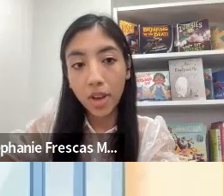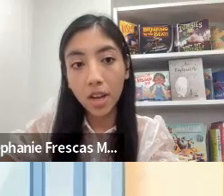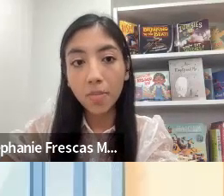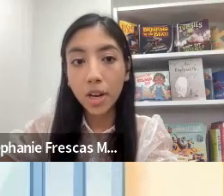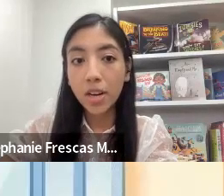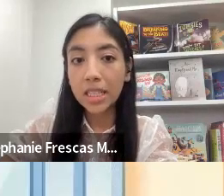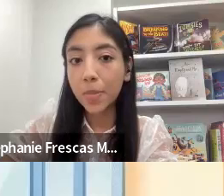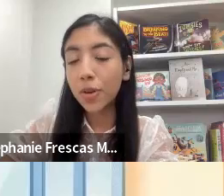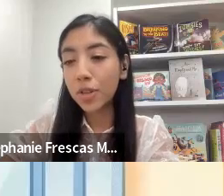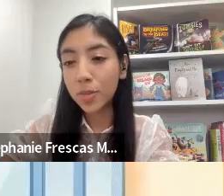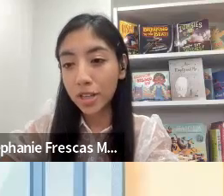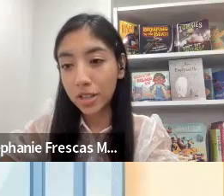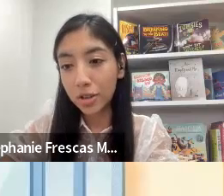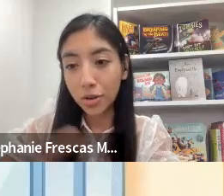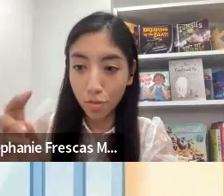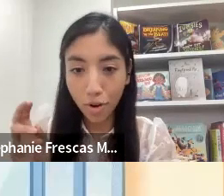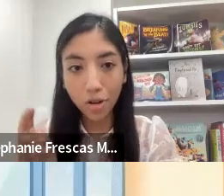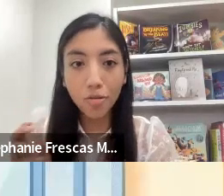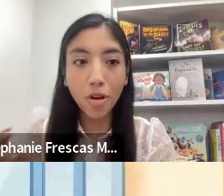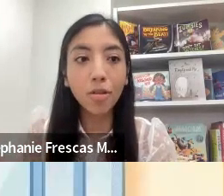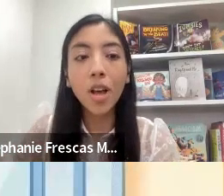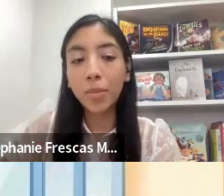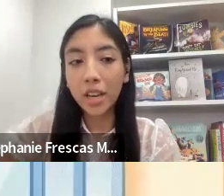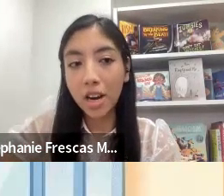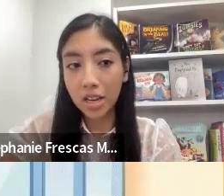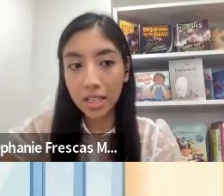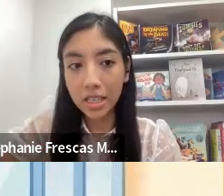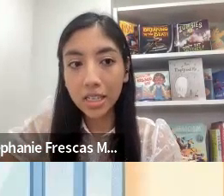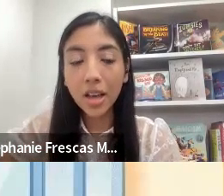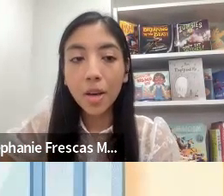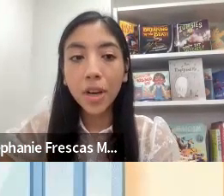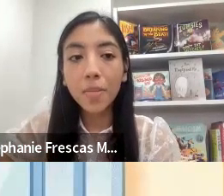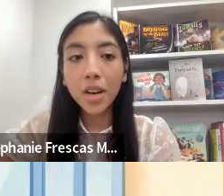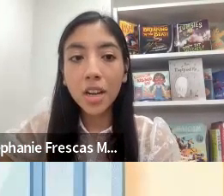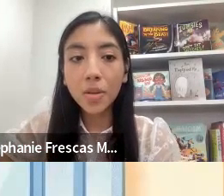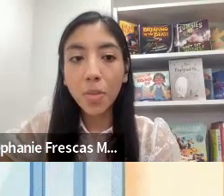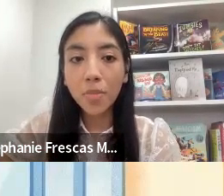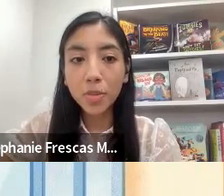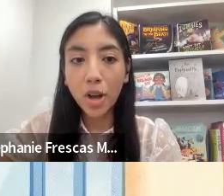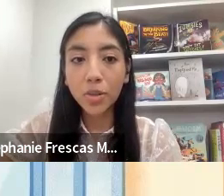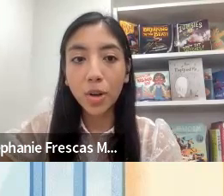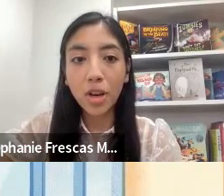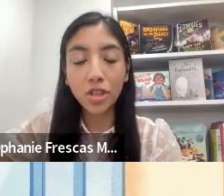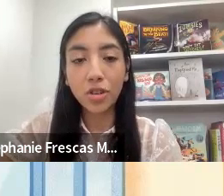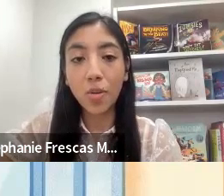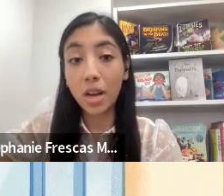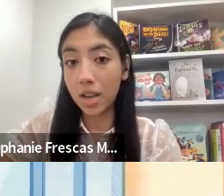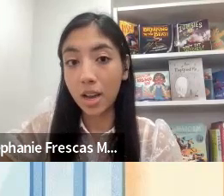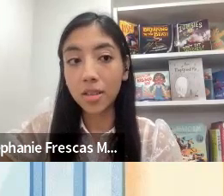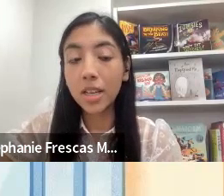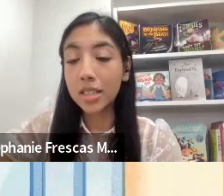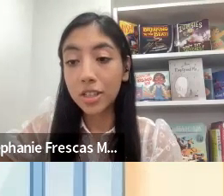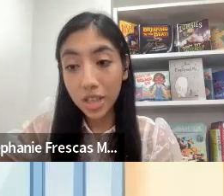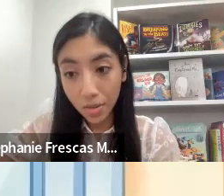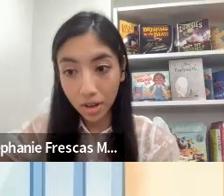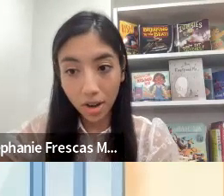also vary, mirroring typical responses to quote-unquote playground kisses. But Miriam's mom responds with a question no one else